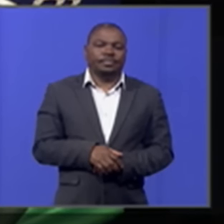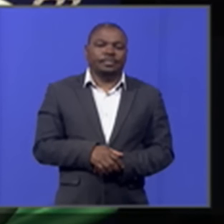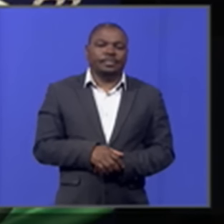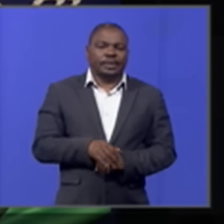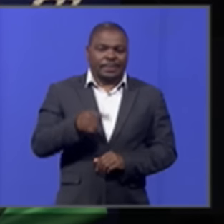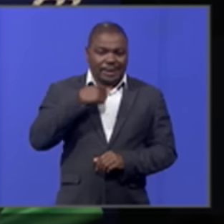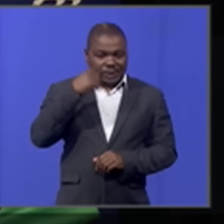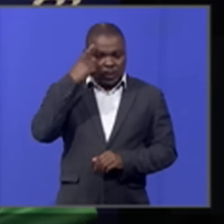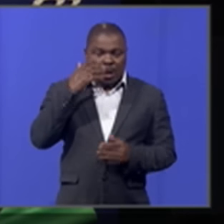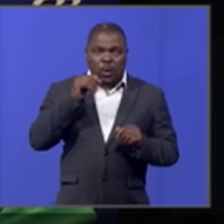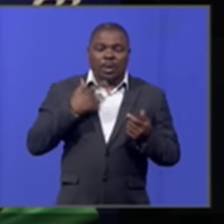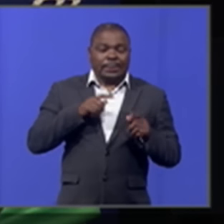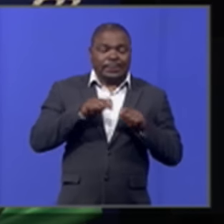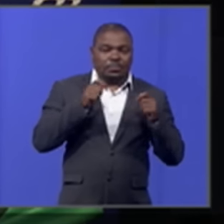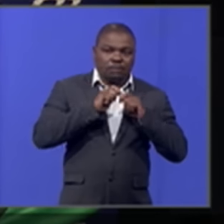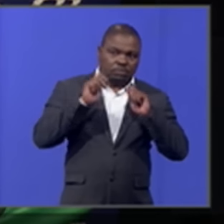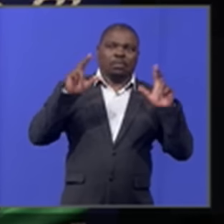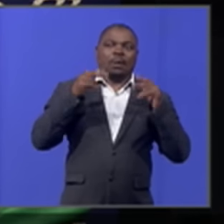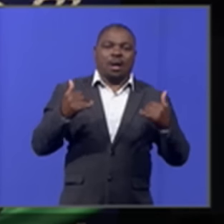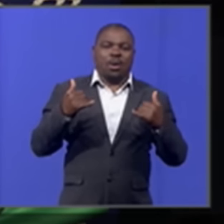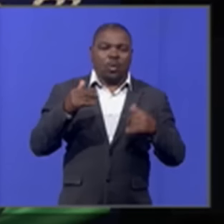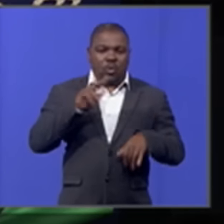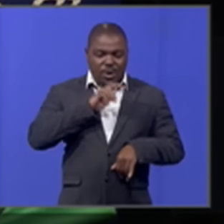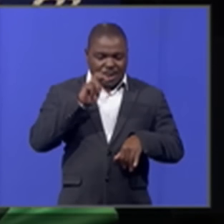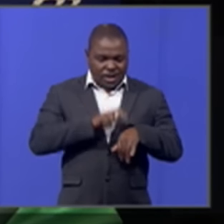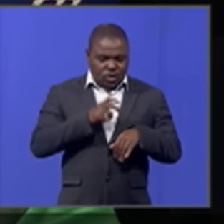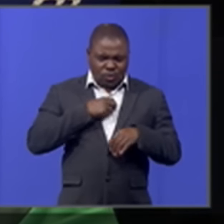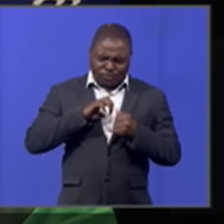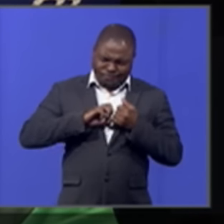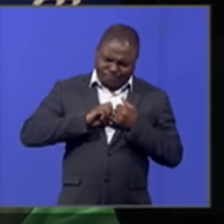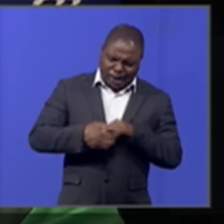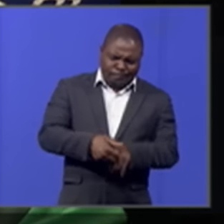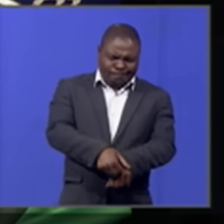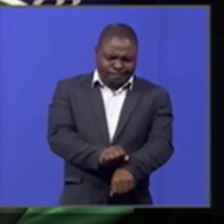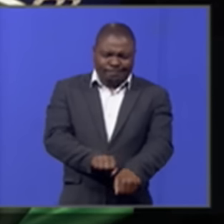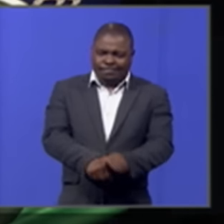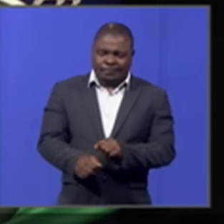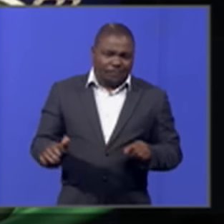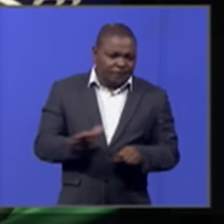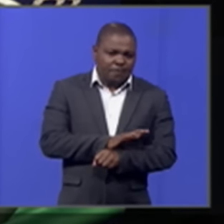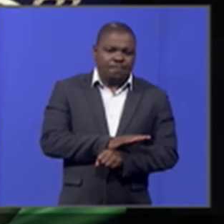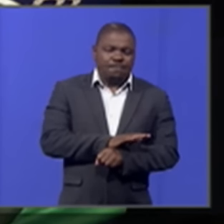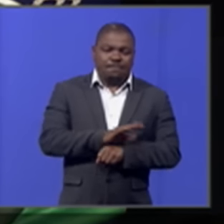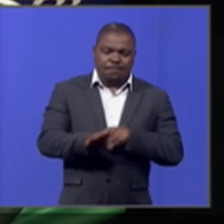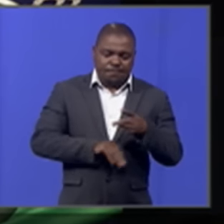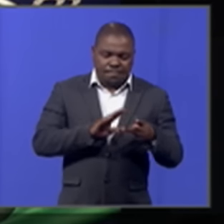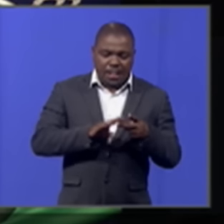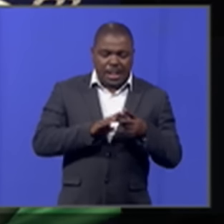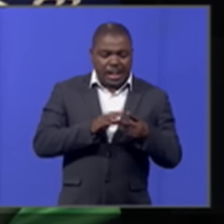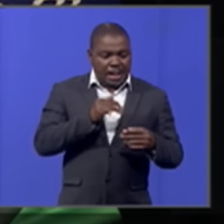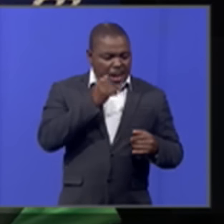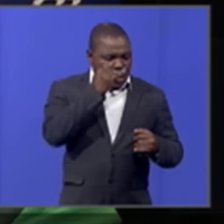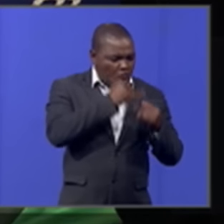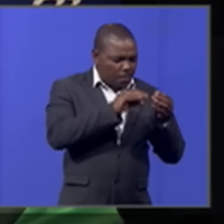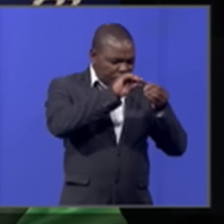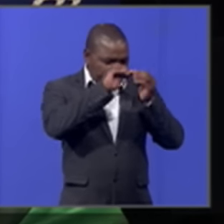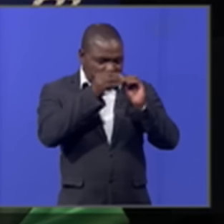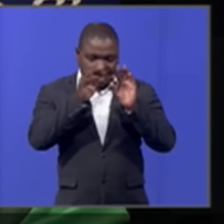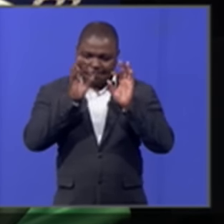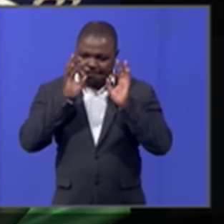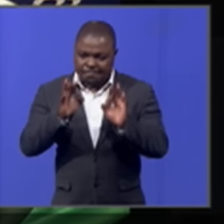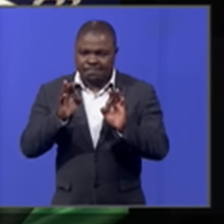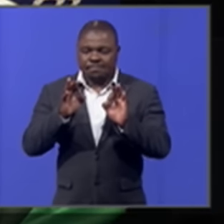best wake-up call for us as a team to really put our full efforts forward and make all the wrongs, make it right, and